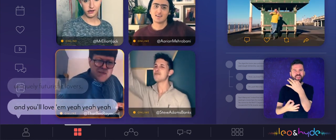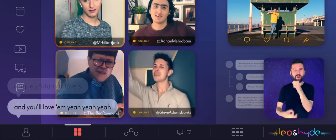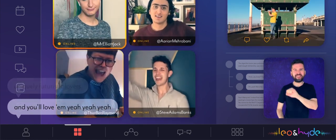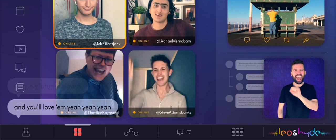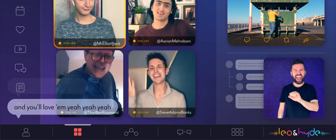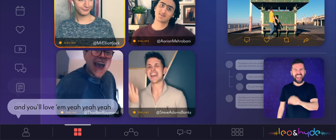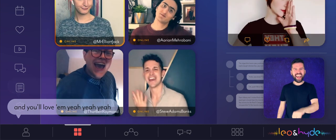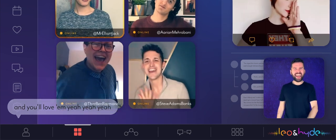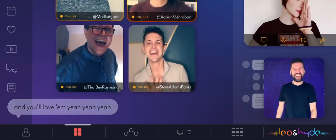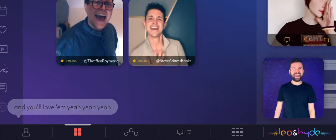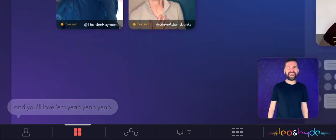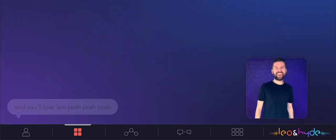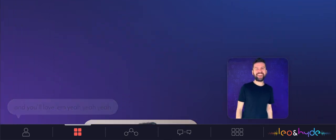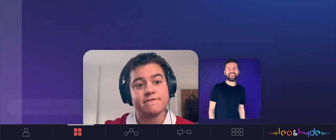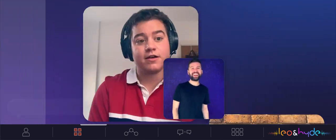you love them, yeah, yeah,